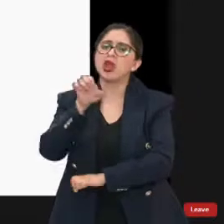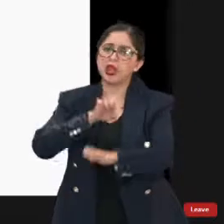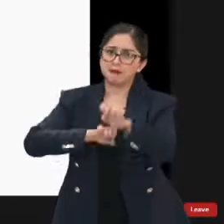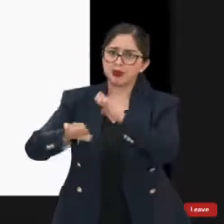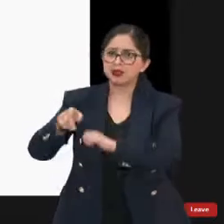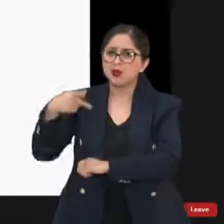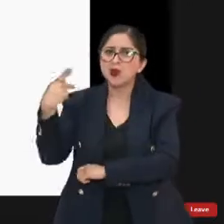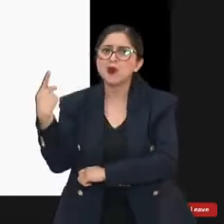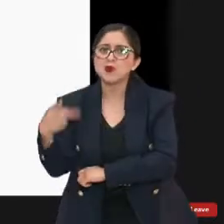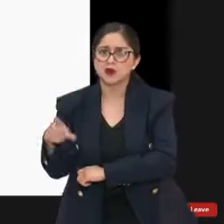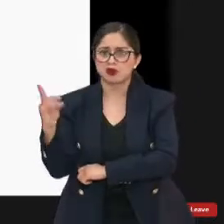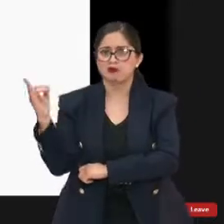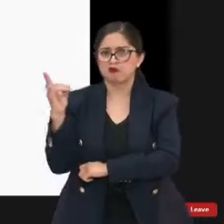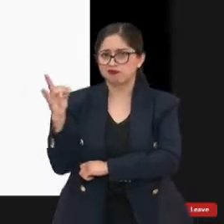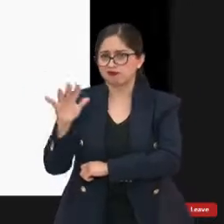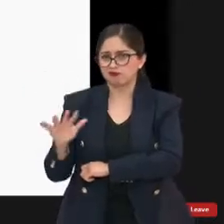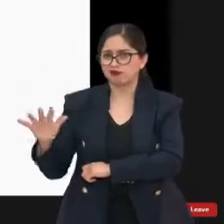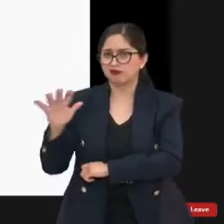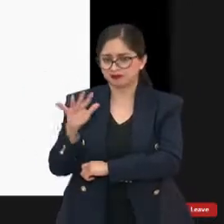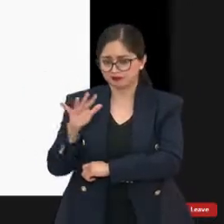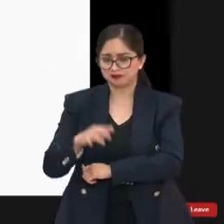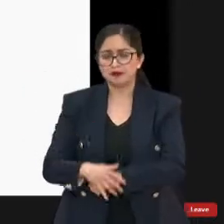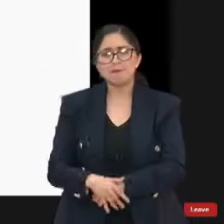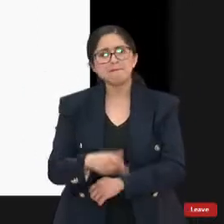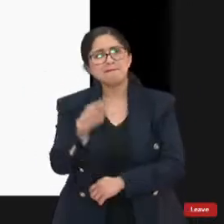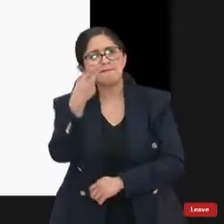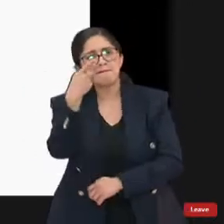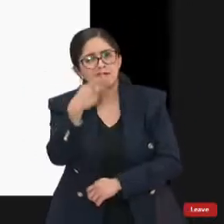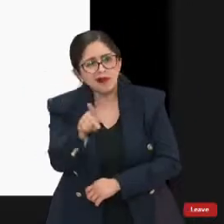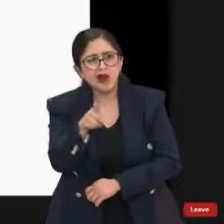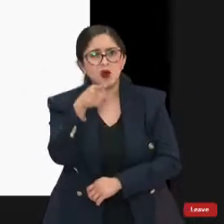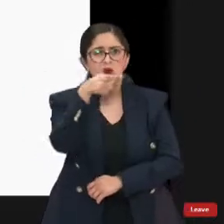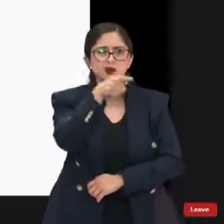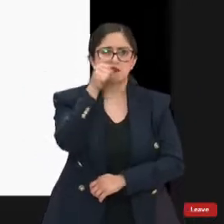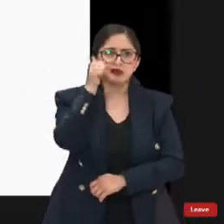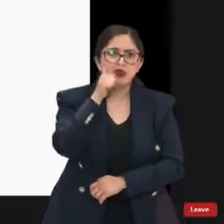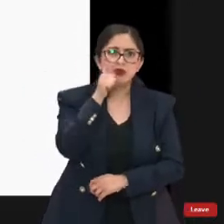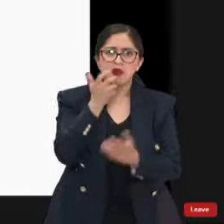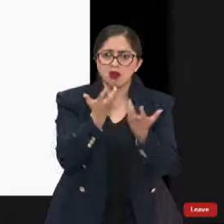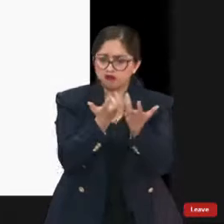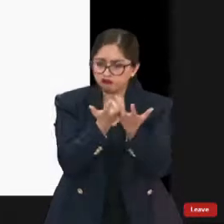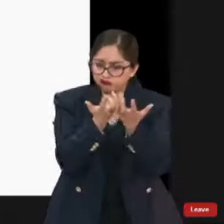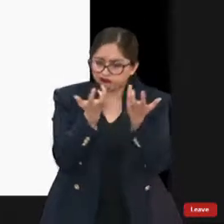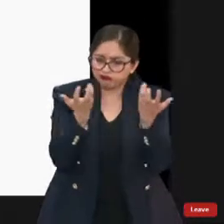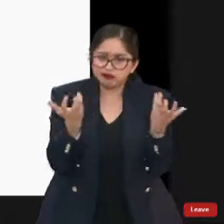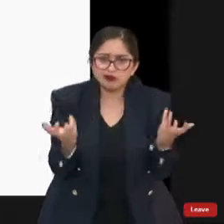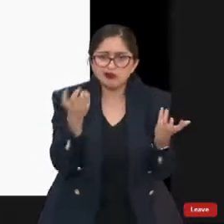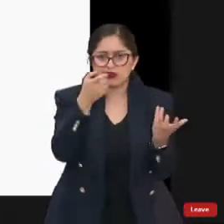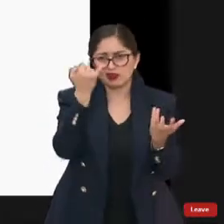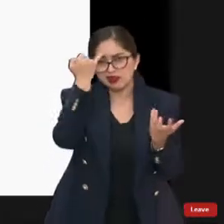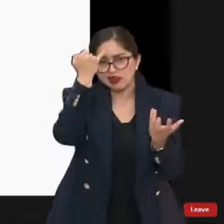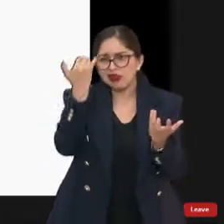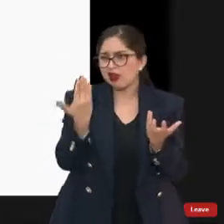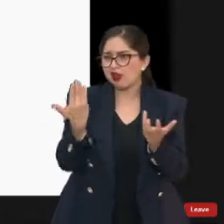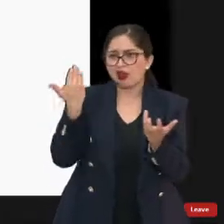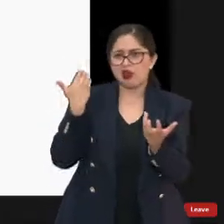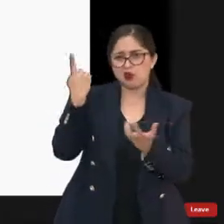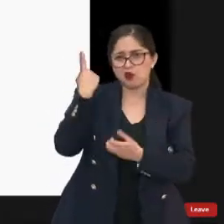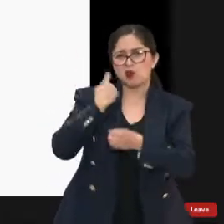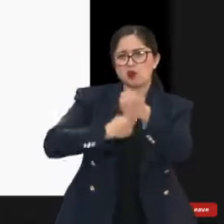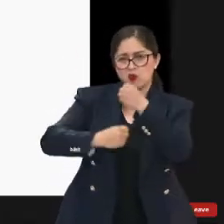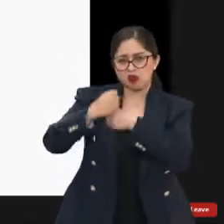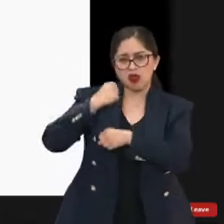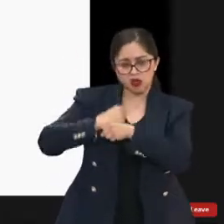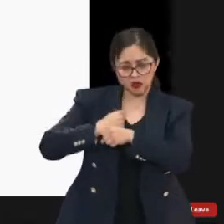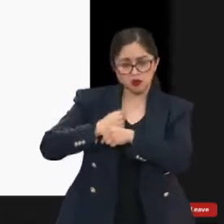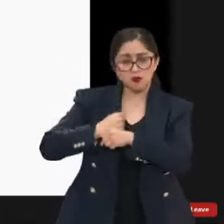in the public company. In the racial ideas that we have from last